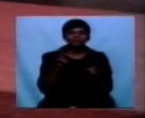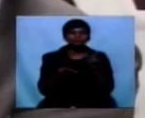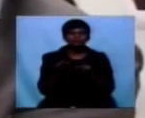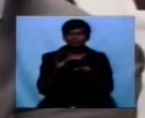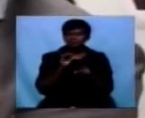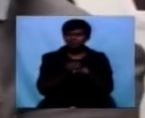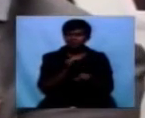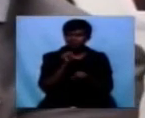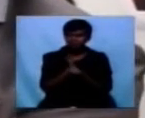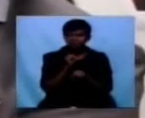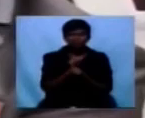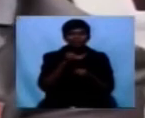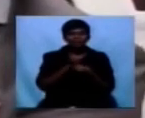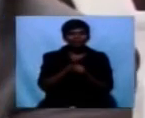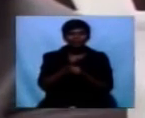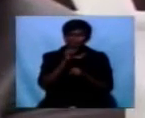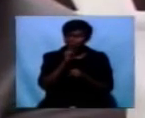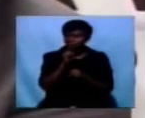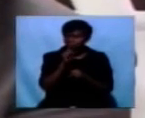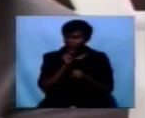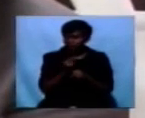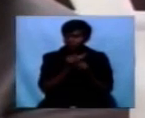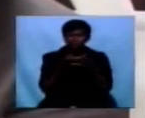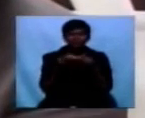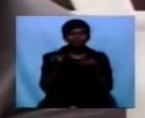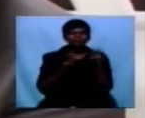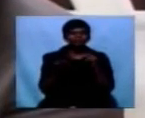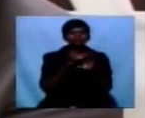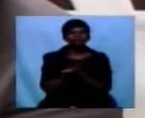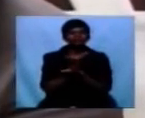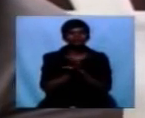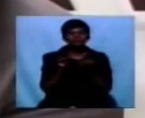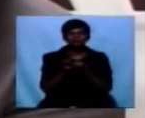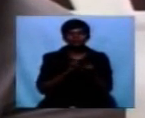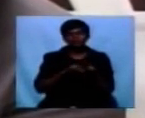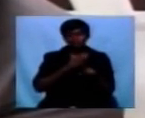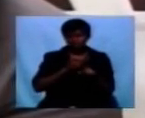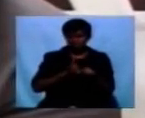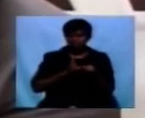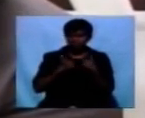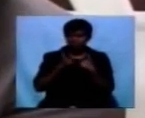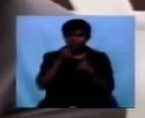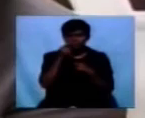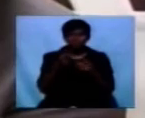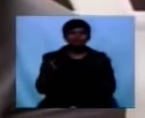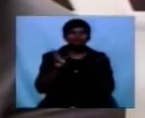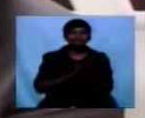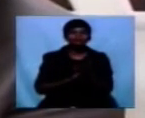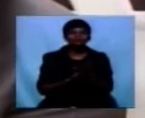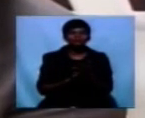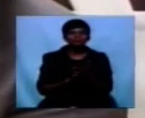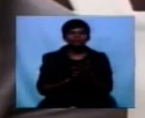Our role, it is to making sure that we deliver to the Zambian people. And I have said, I want to repeat,